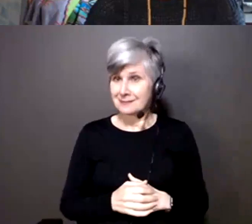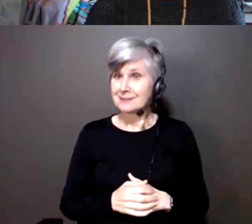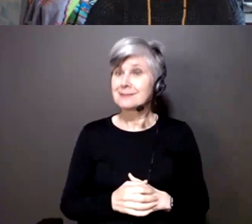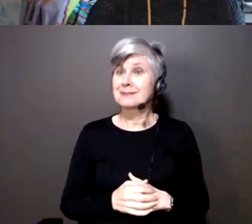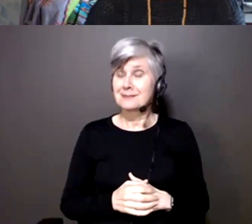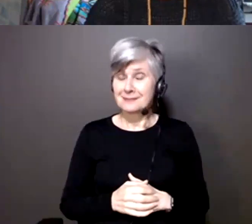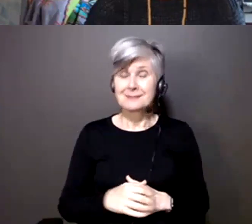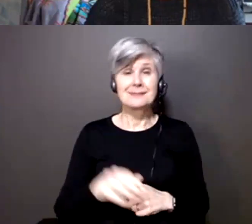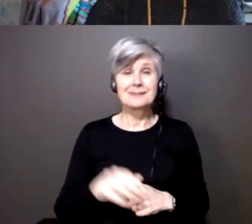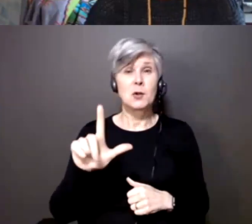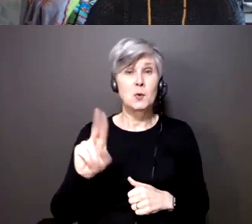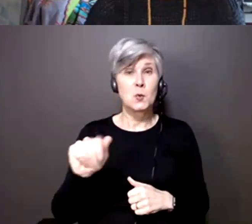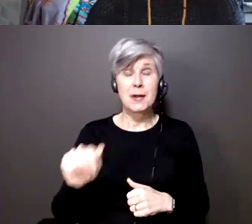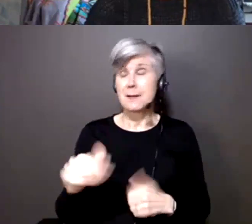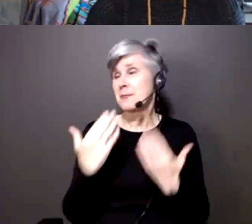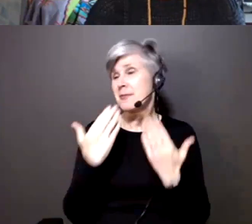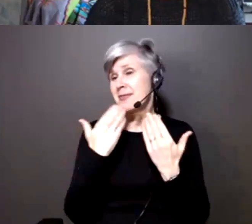Thank you so much.